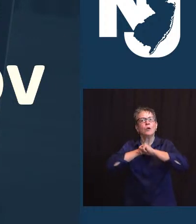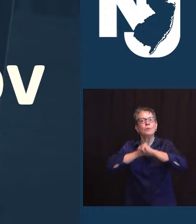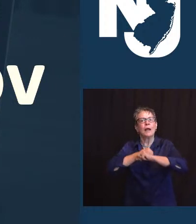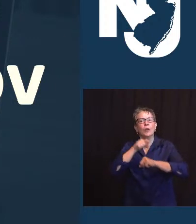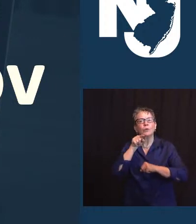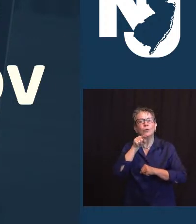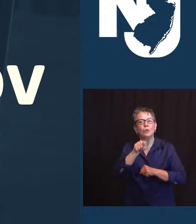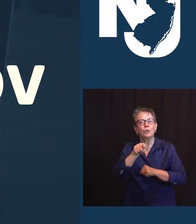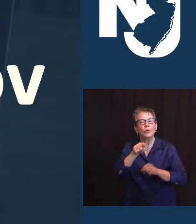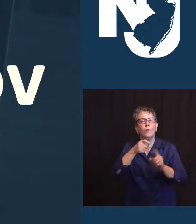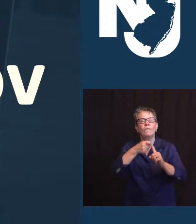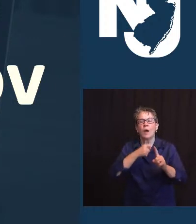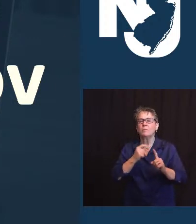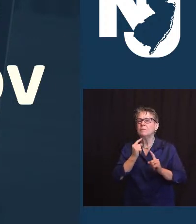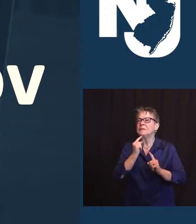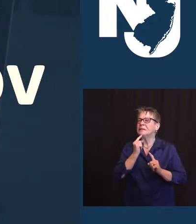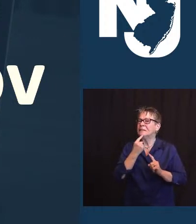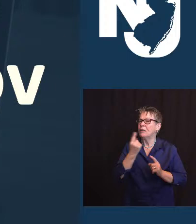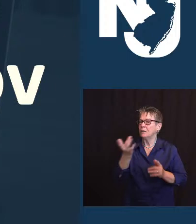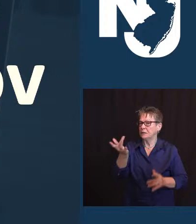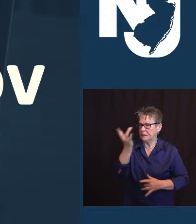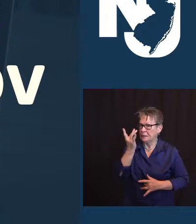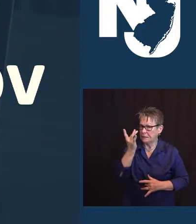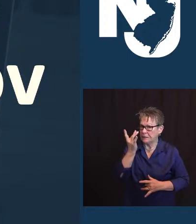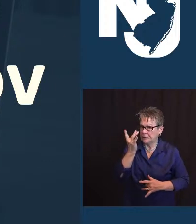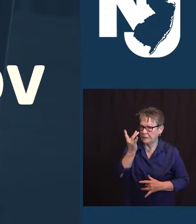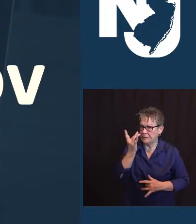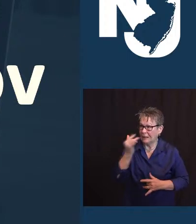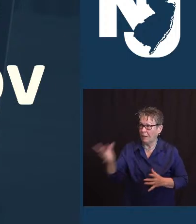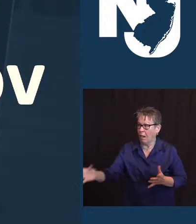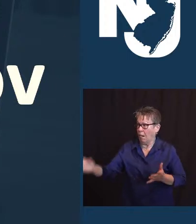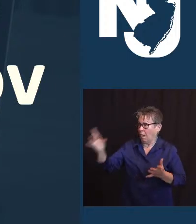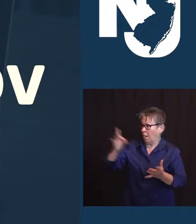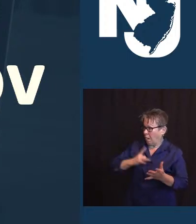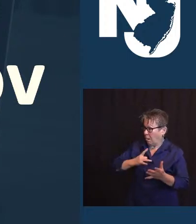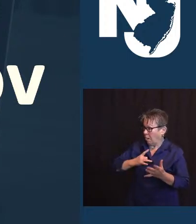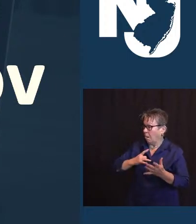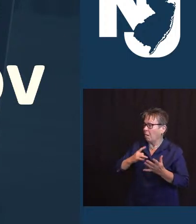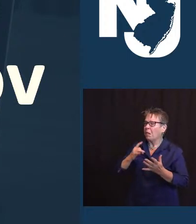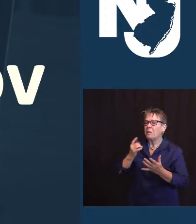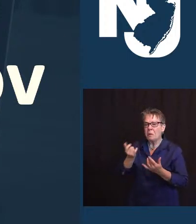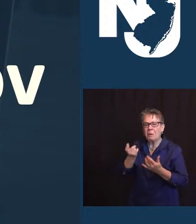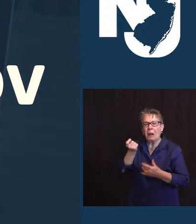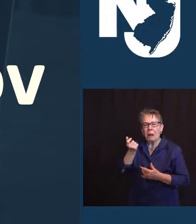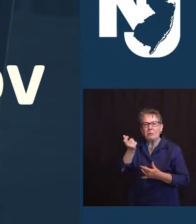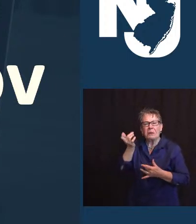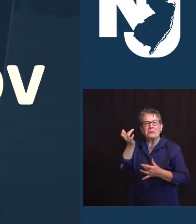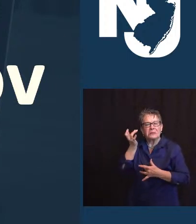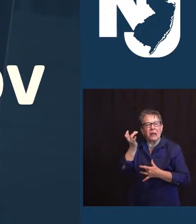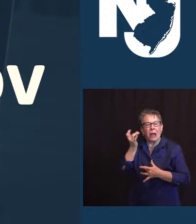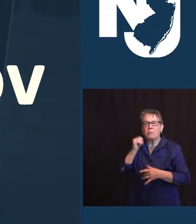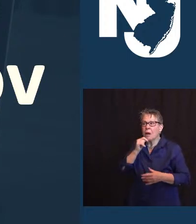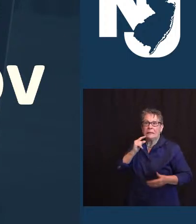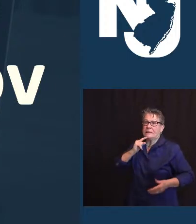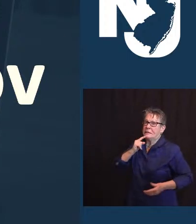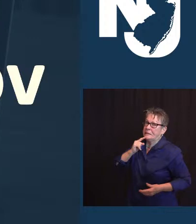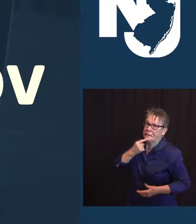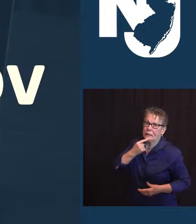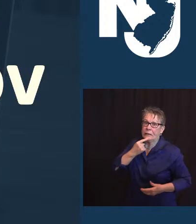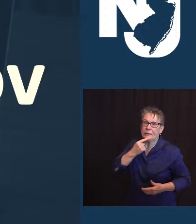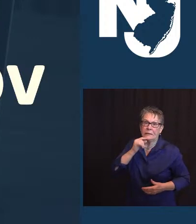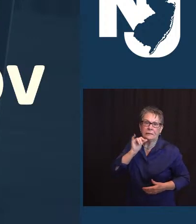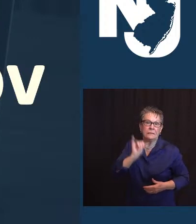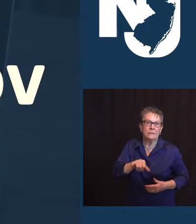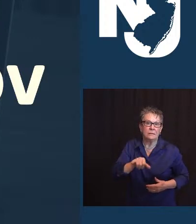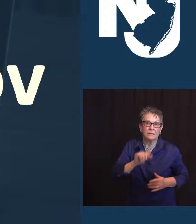not make you bulletproof, and you are still capable of spreading the virus to those around you who have not yet been vaccinated. And even if you are